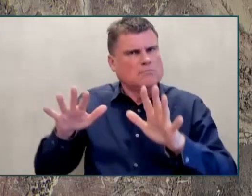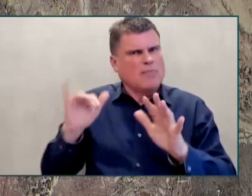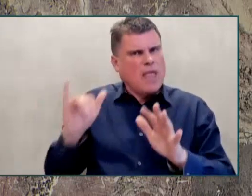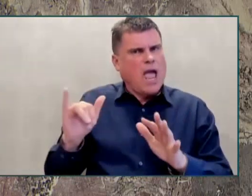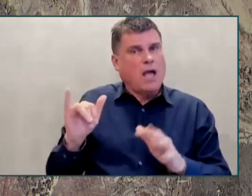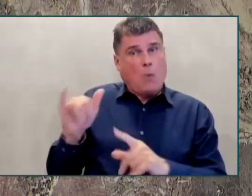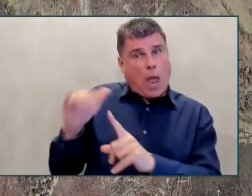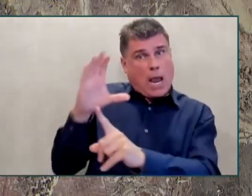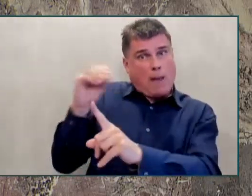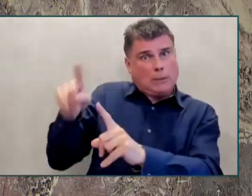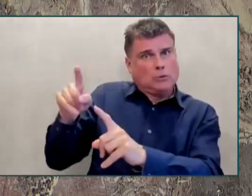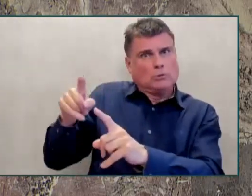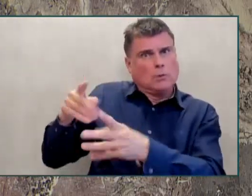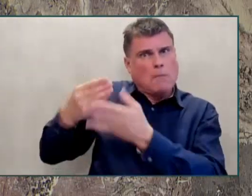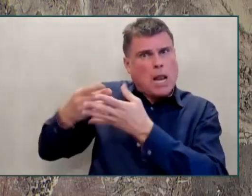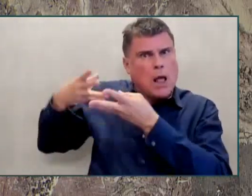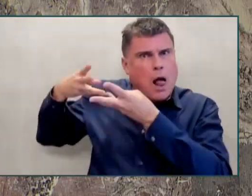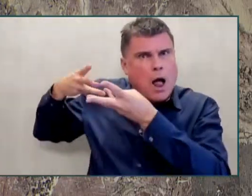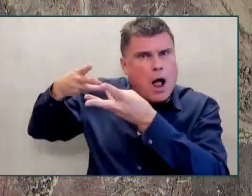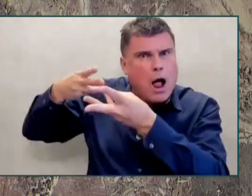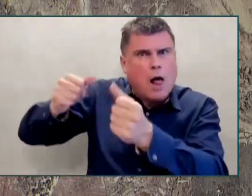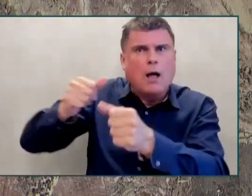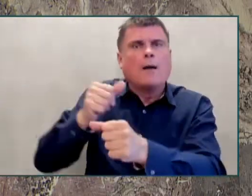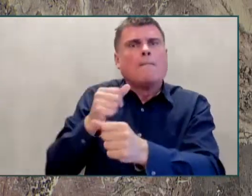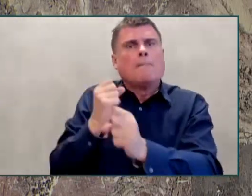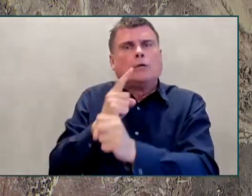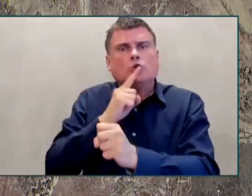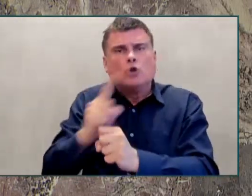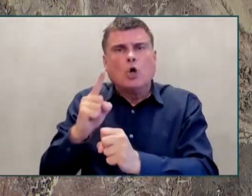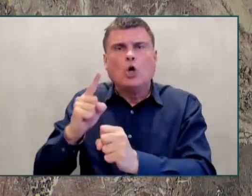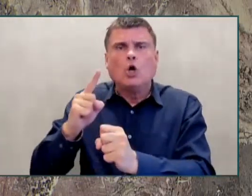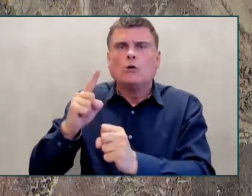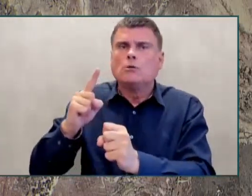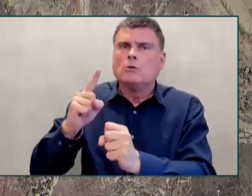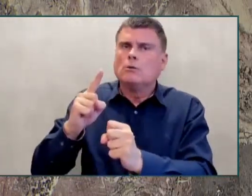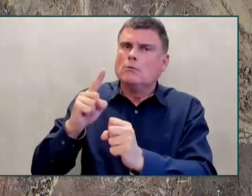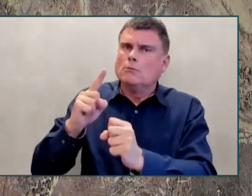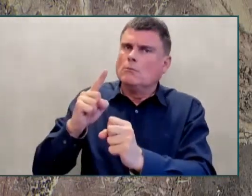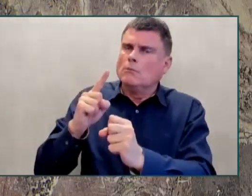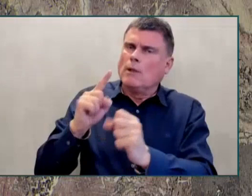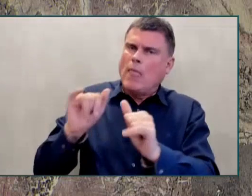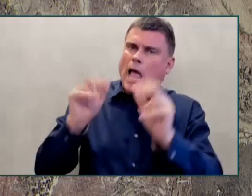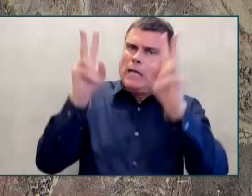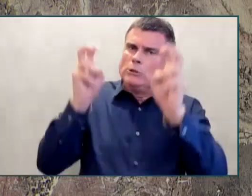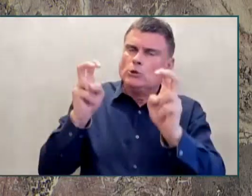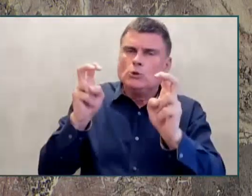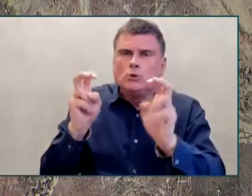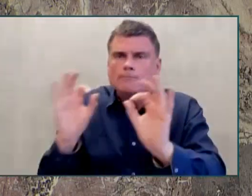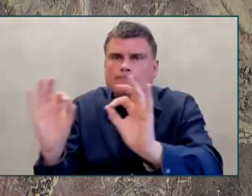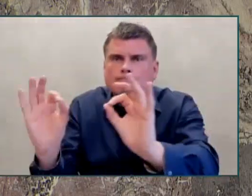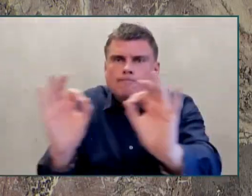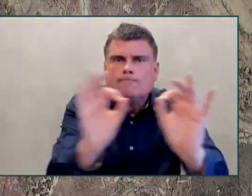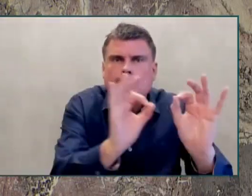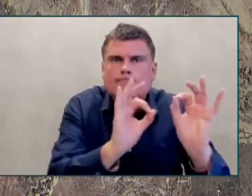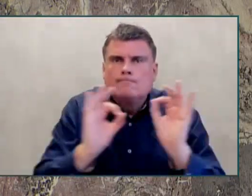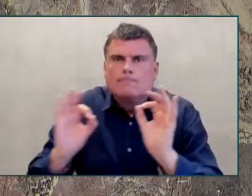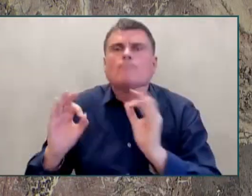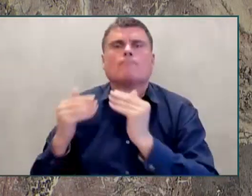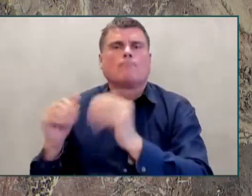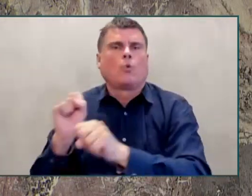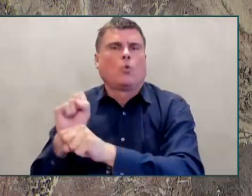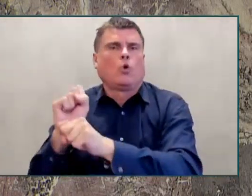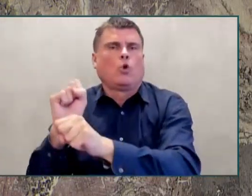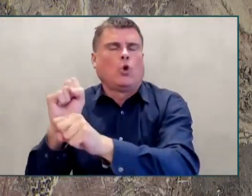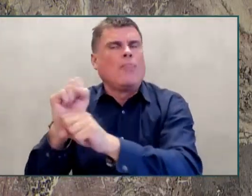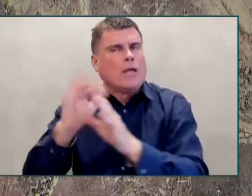that their initial efforts were not adequate, and that's why there were escalating financial penalties from both the federal government